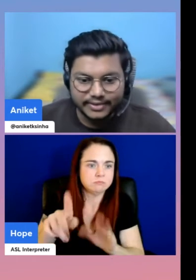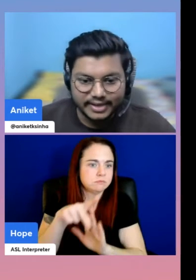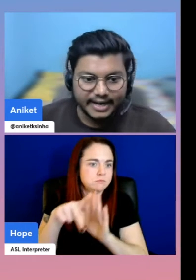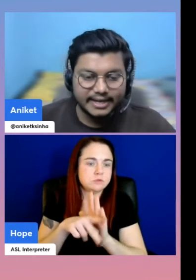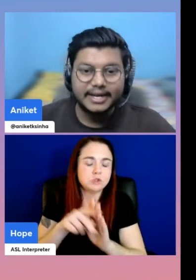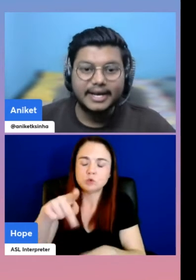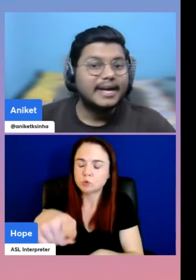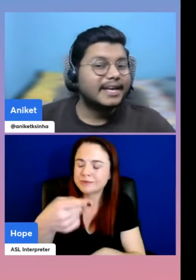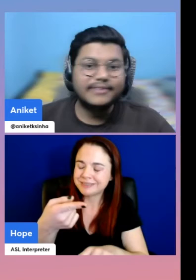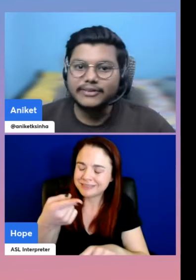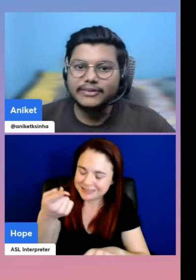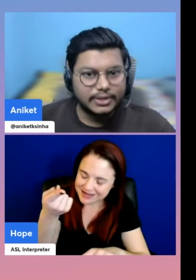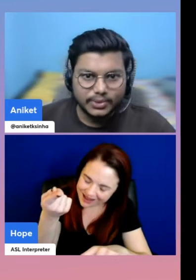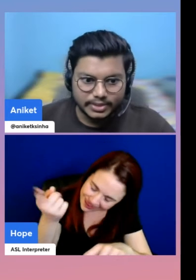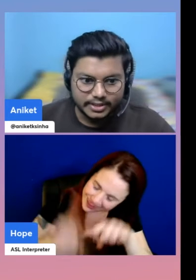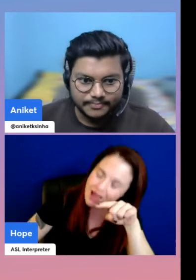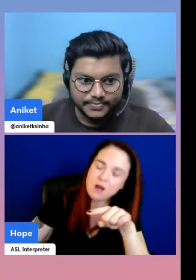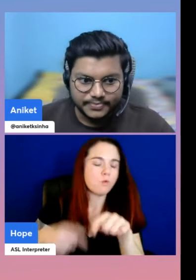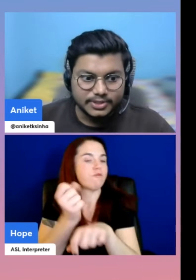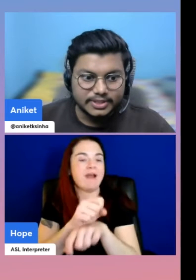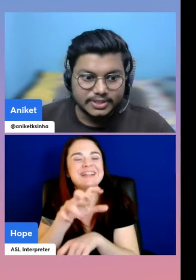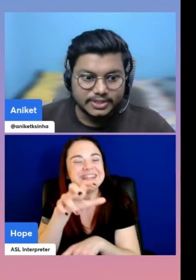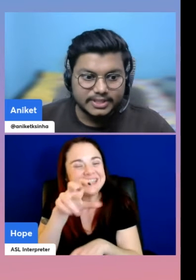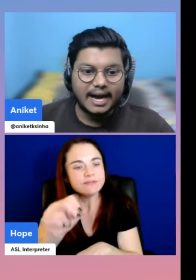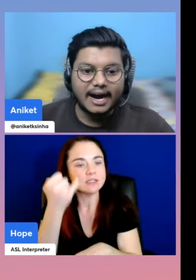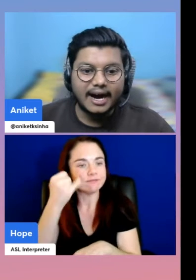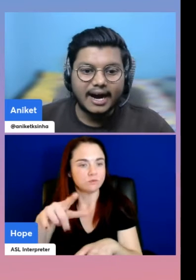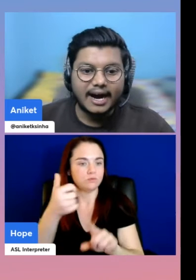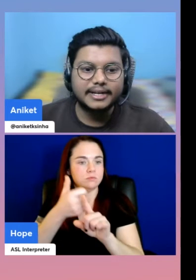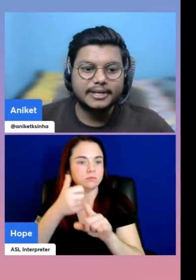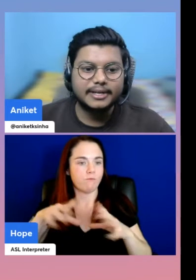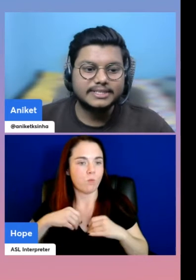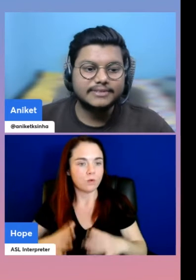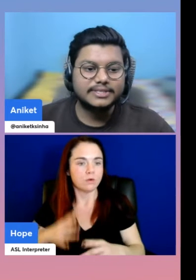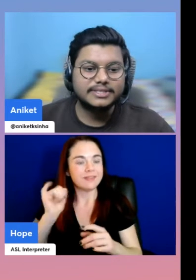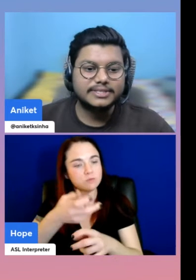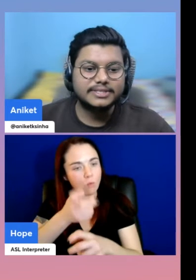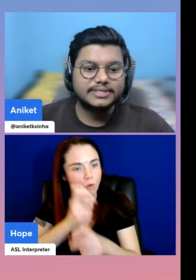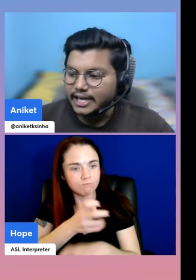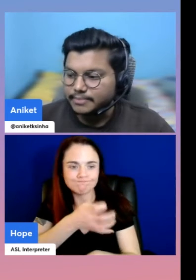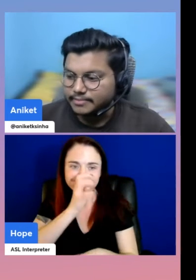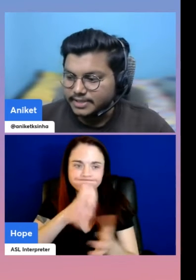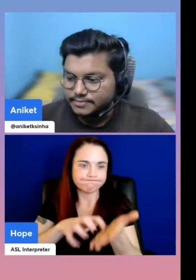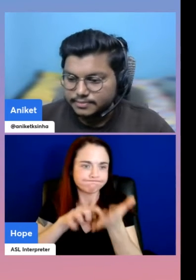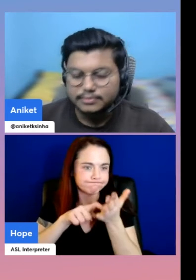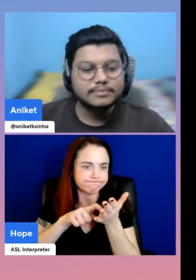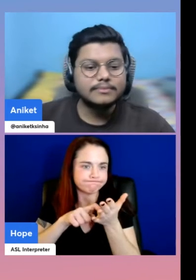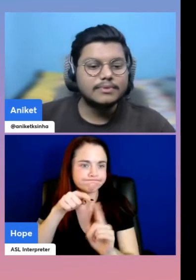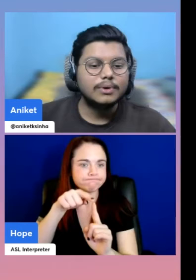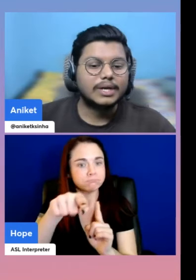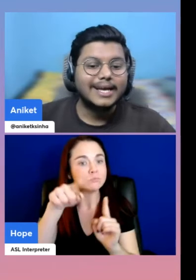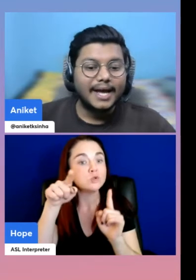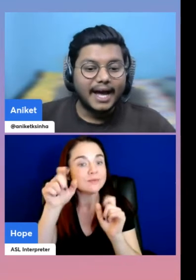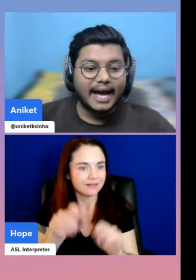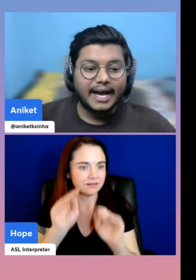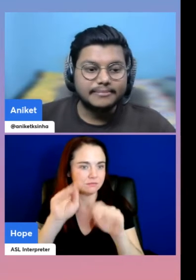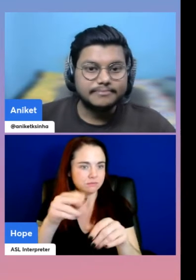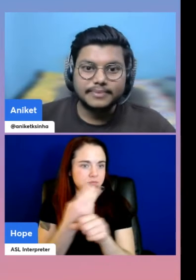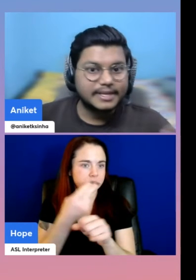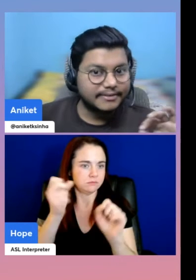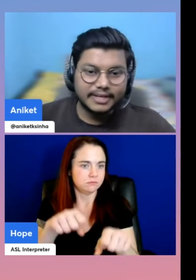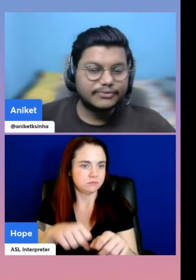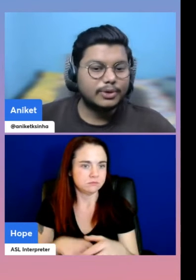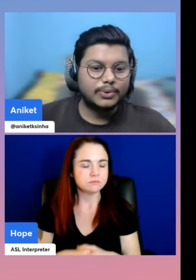cannot override it even if you are the owner. So this is the hard mandatory policy which you can implement. Okay,